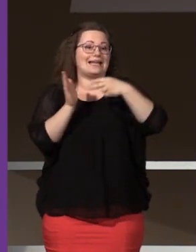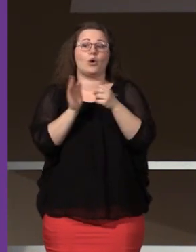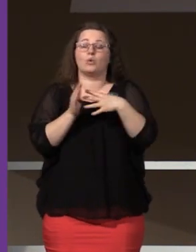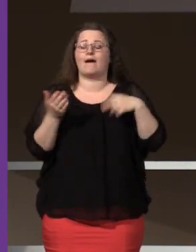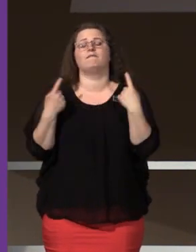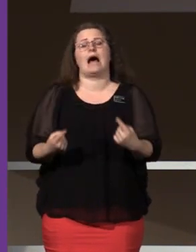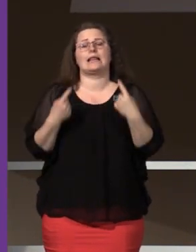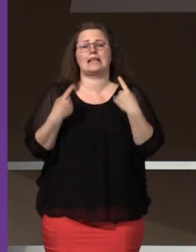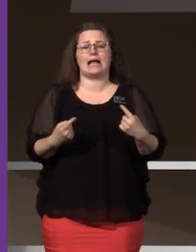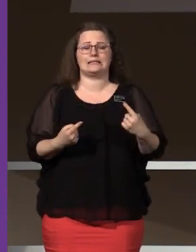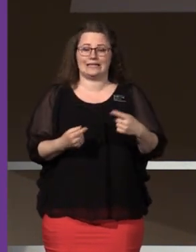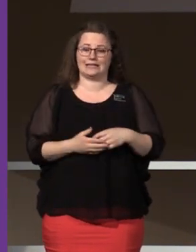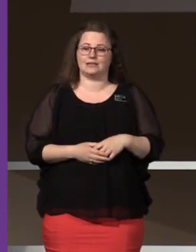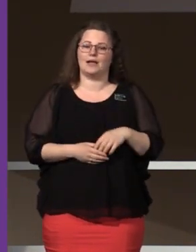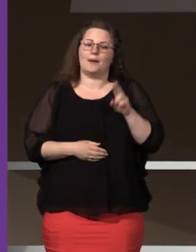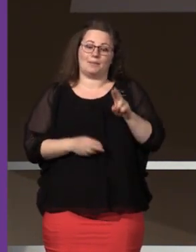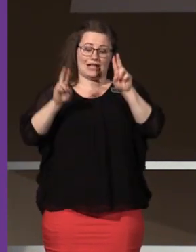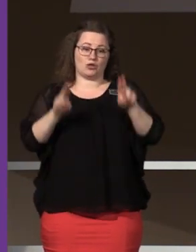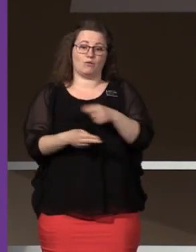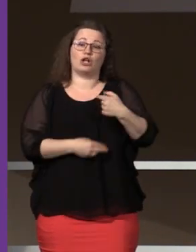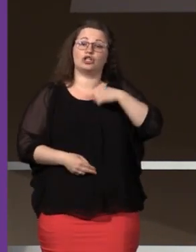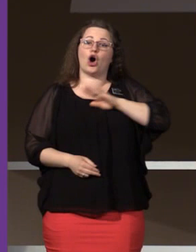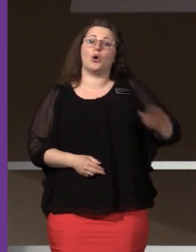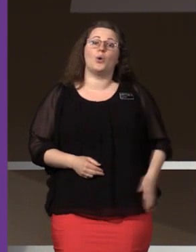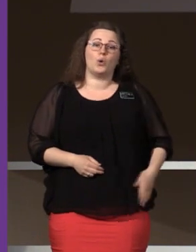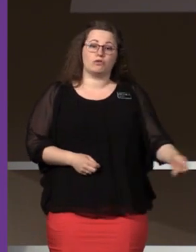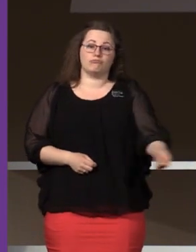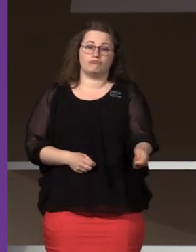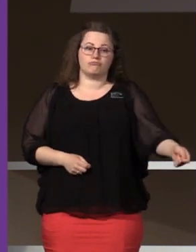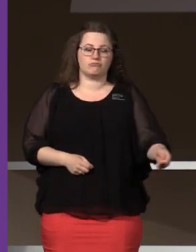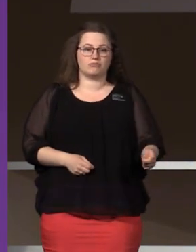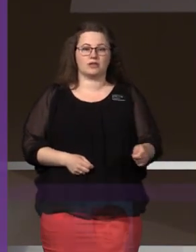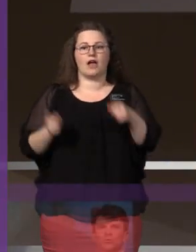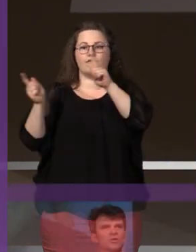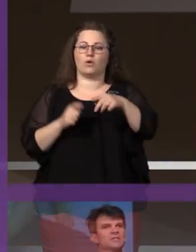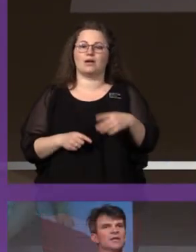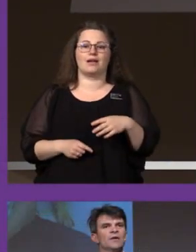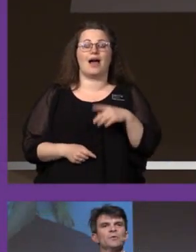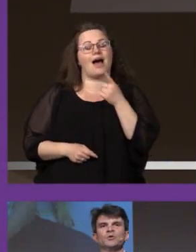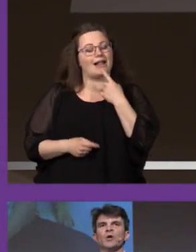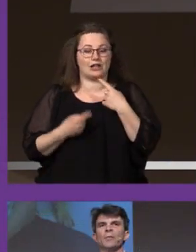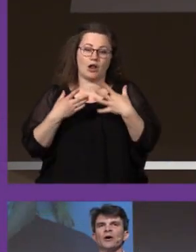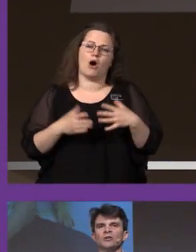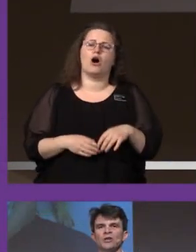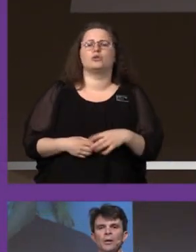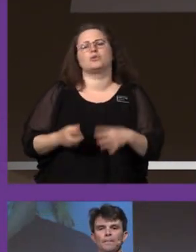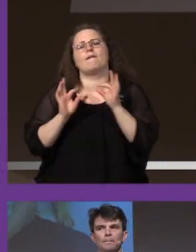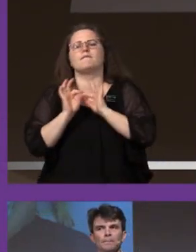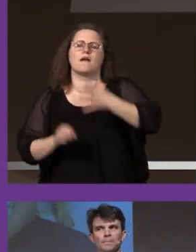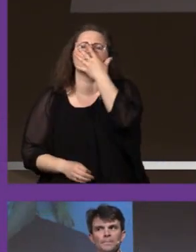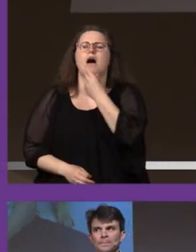that, I would normally have a dog with me. People are always coming up to us saying, "You're gorgeous," and they're always talking about